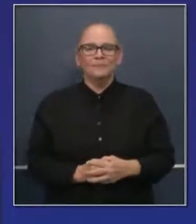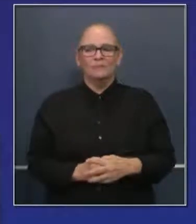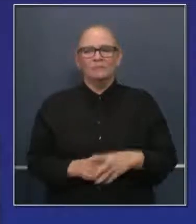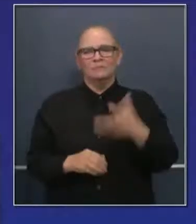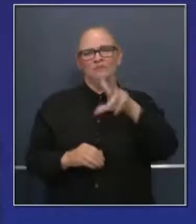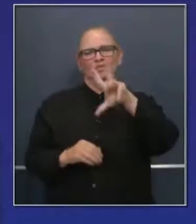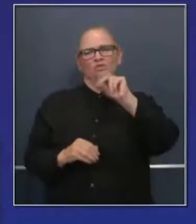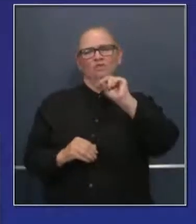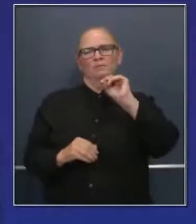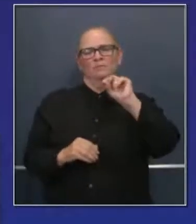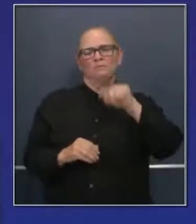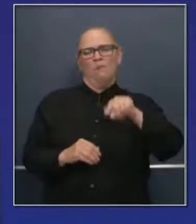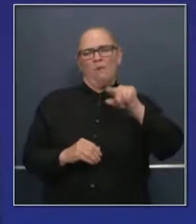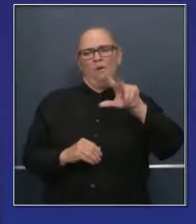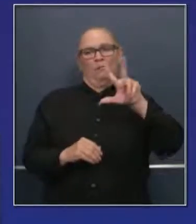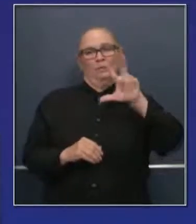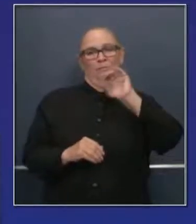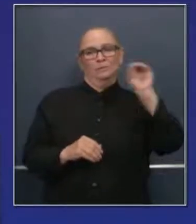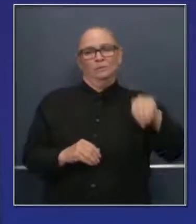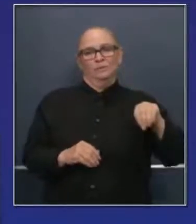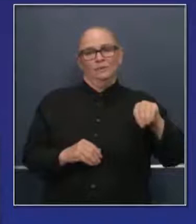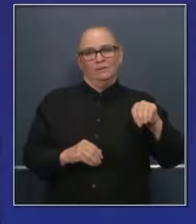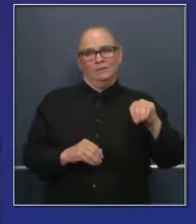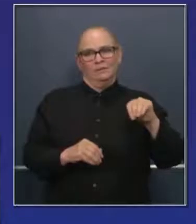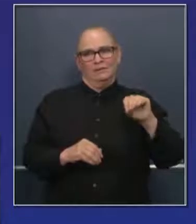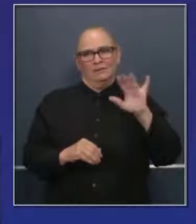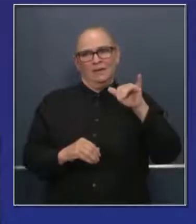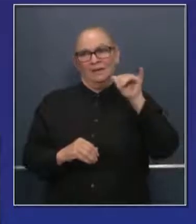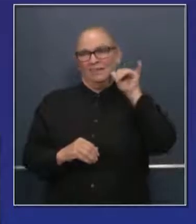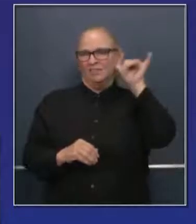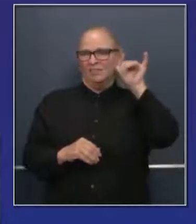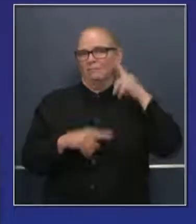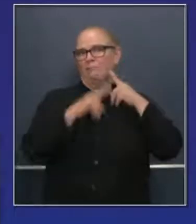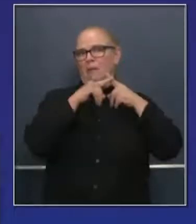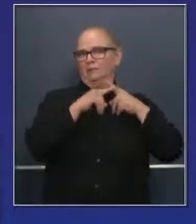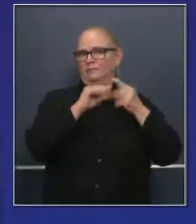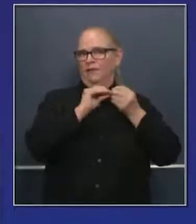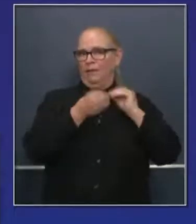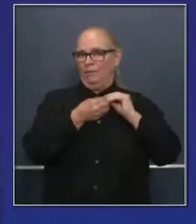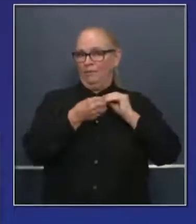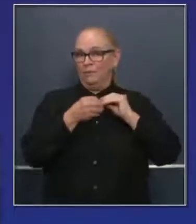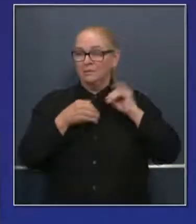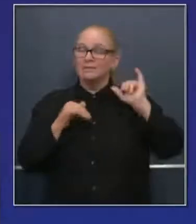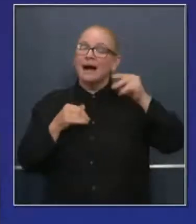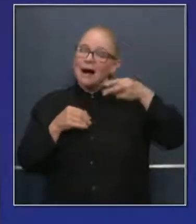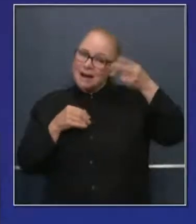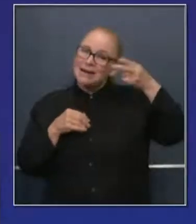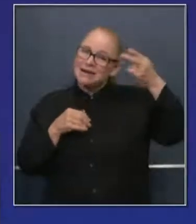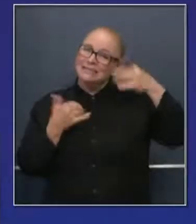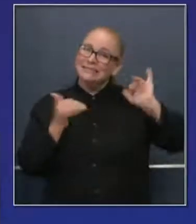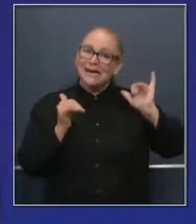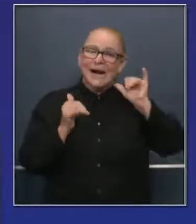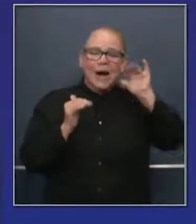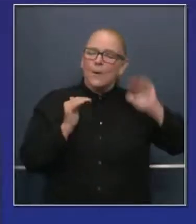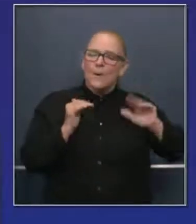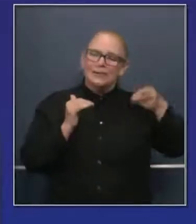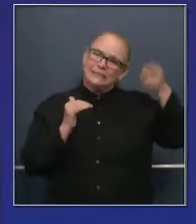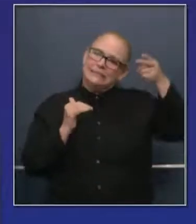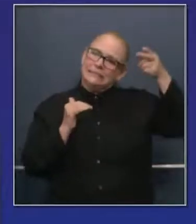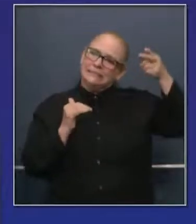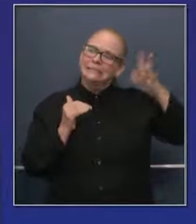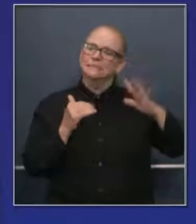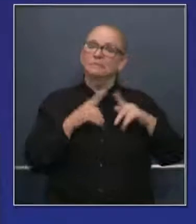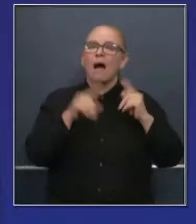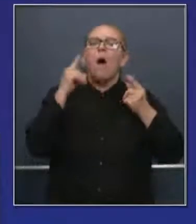30.3%, yesterday's positivity rate, still high, but at 11.2%. A successful